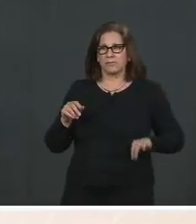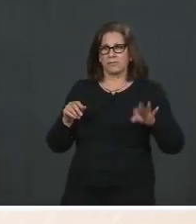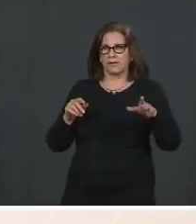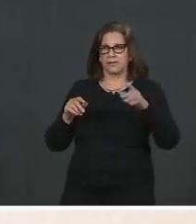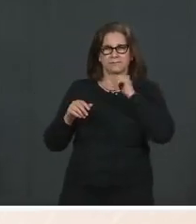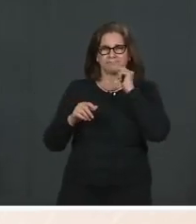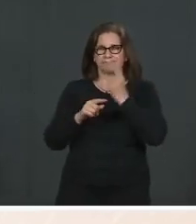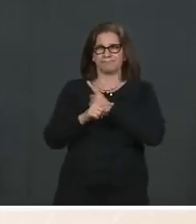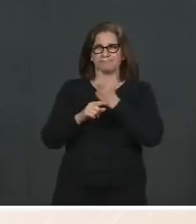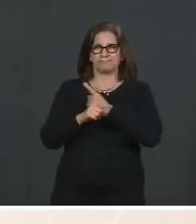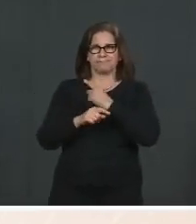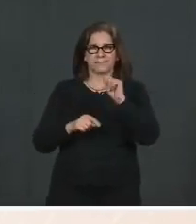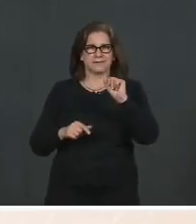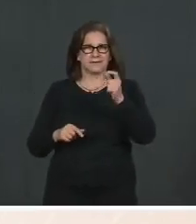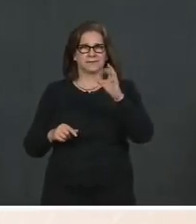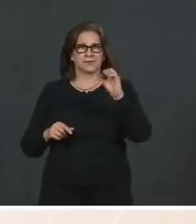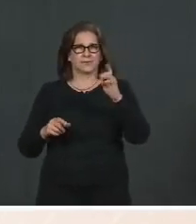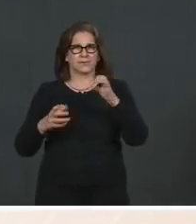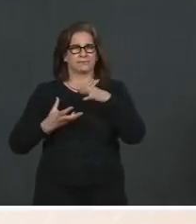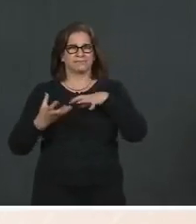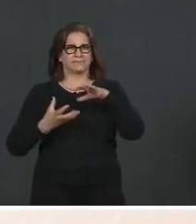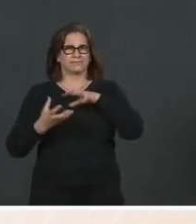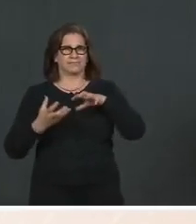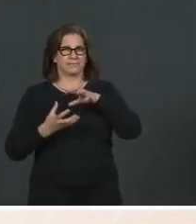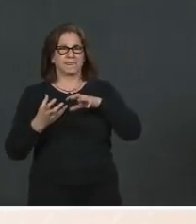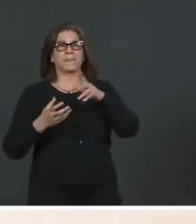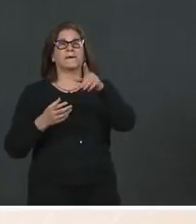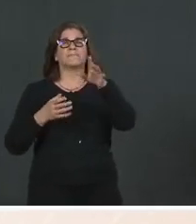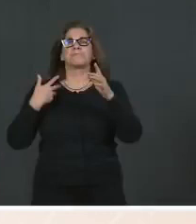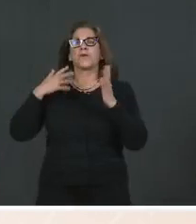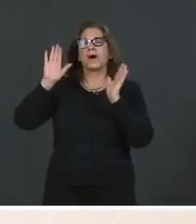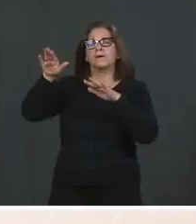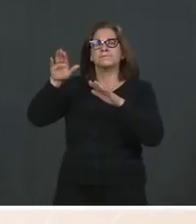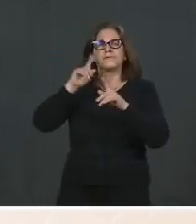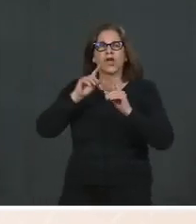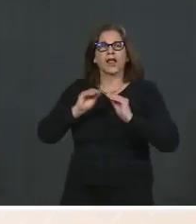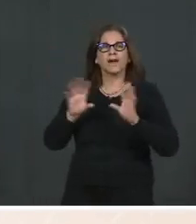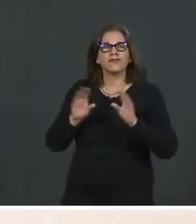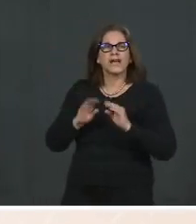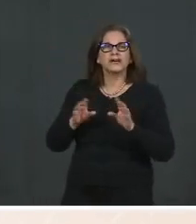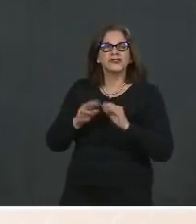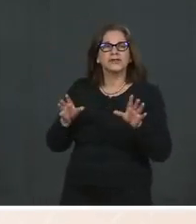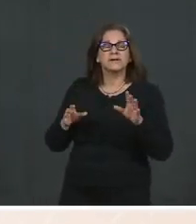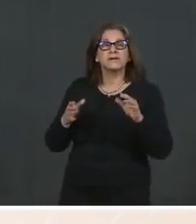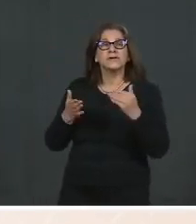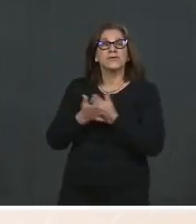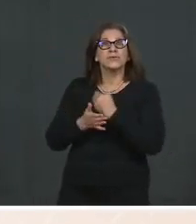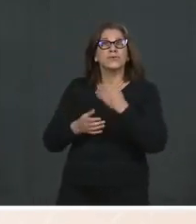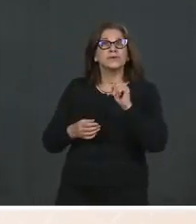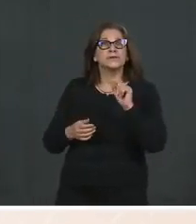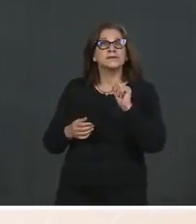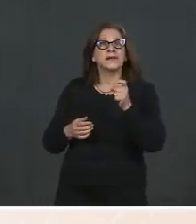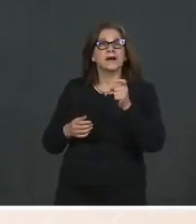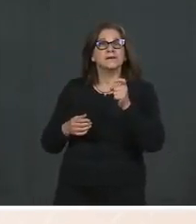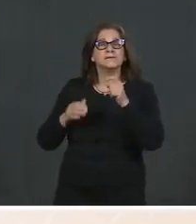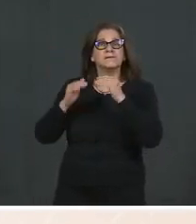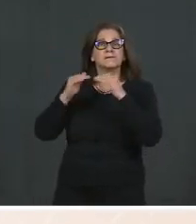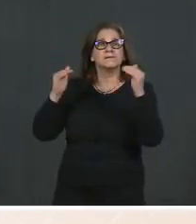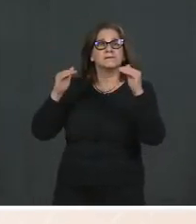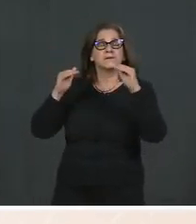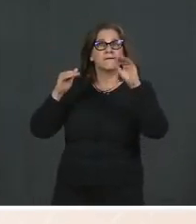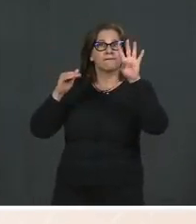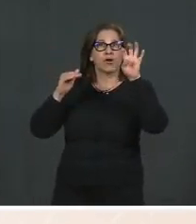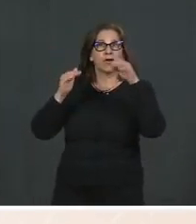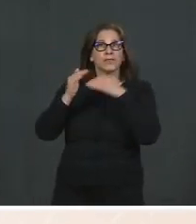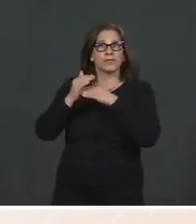is $400,000 a year, both for individuals and households. Is that correct? Yep. And what does the White House say